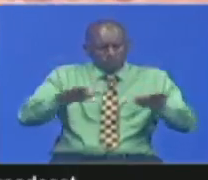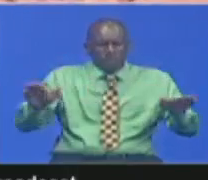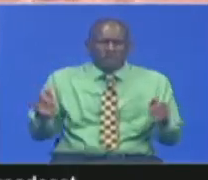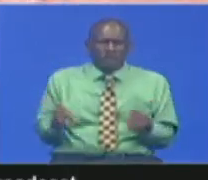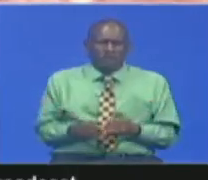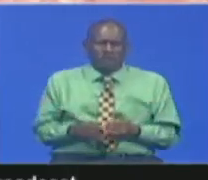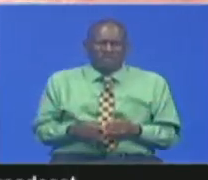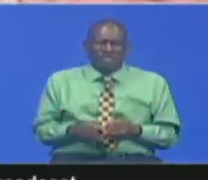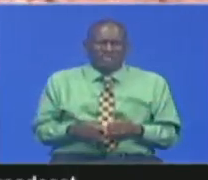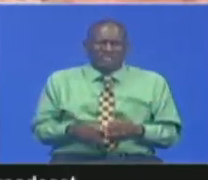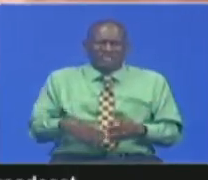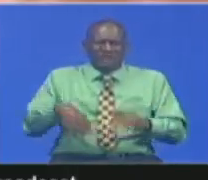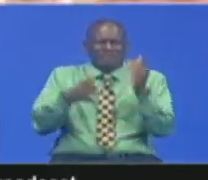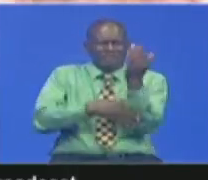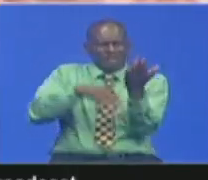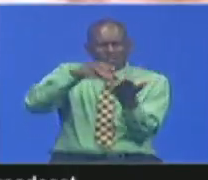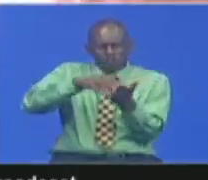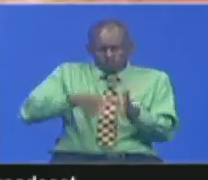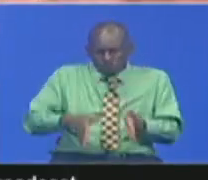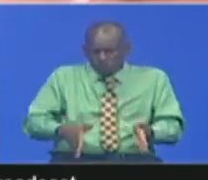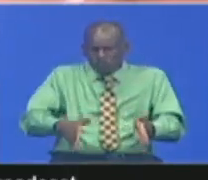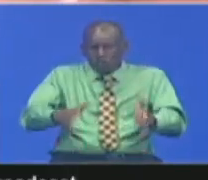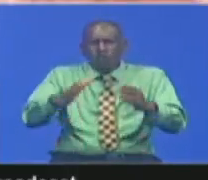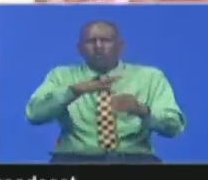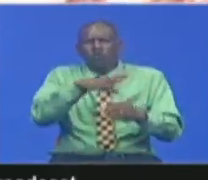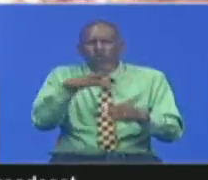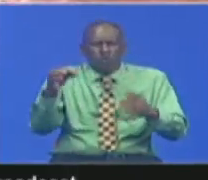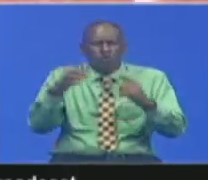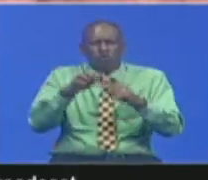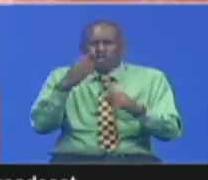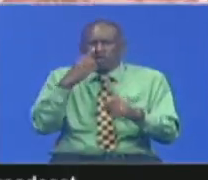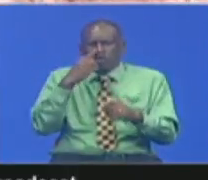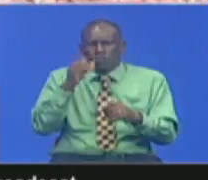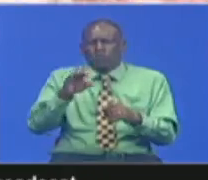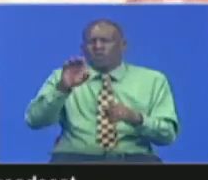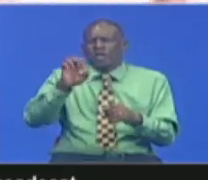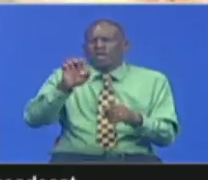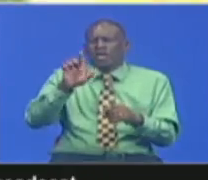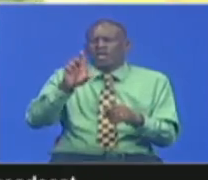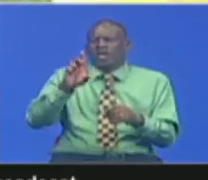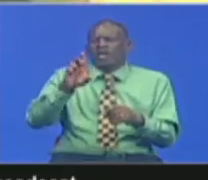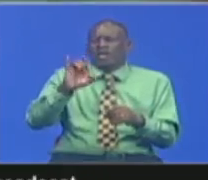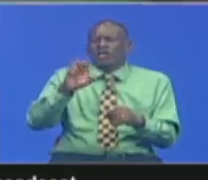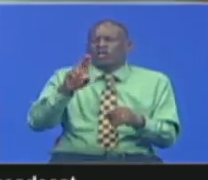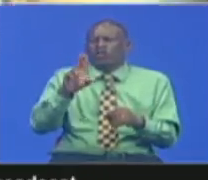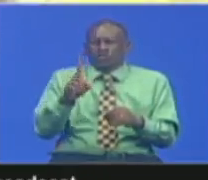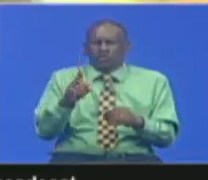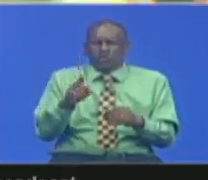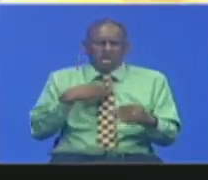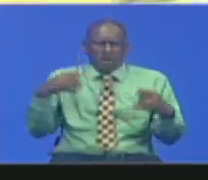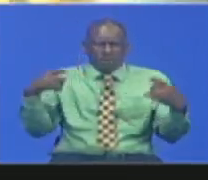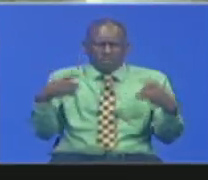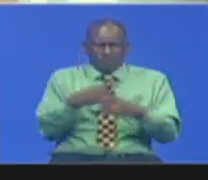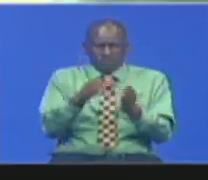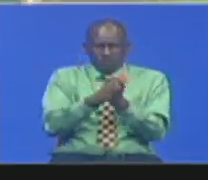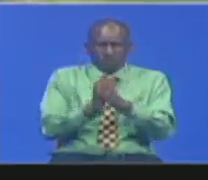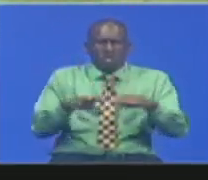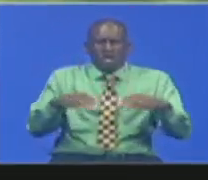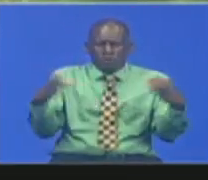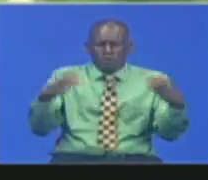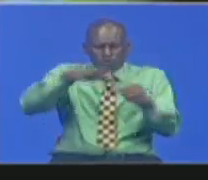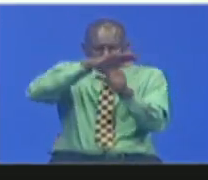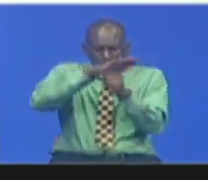The pathetic state of the road leading to the King of the Marathon traditional home tells a story of a community